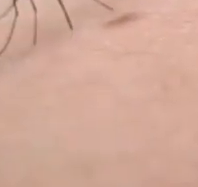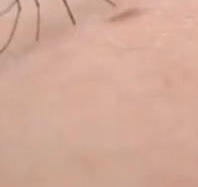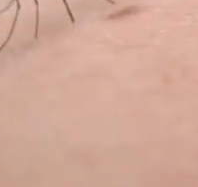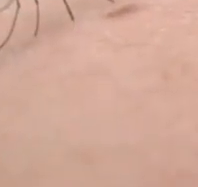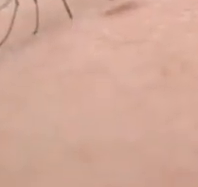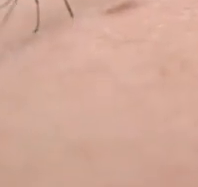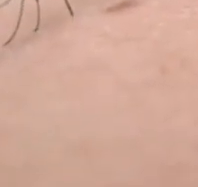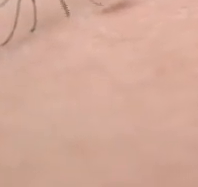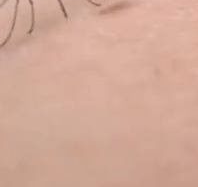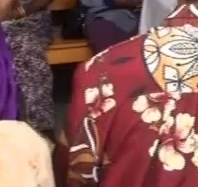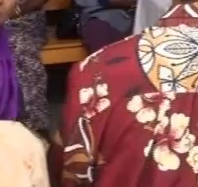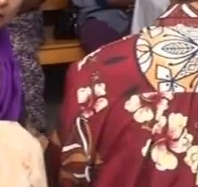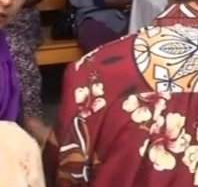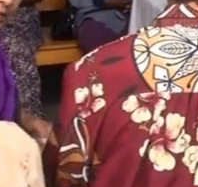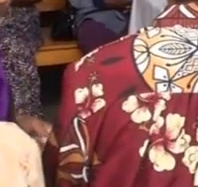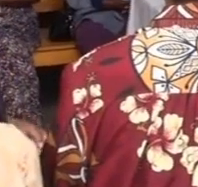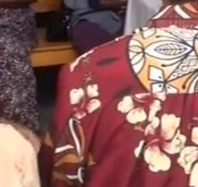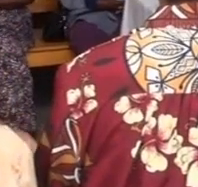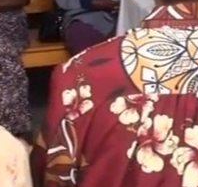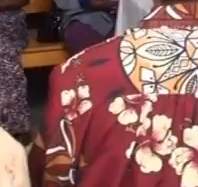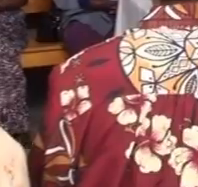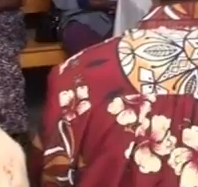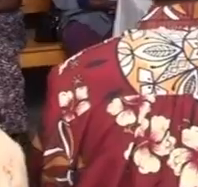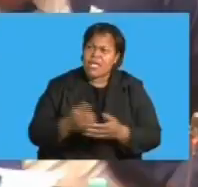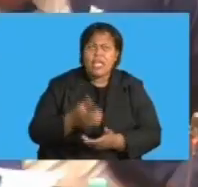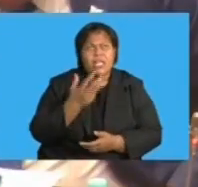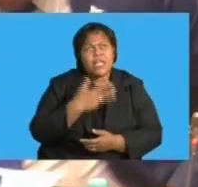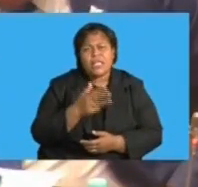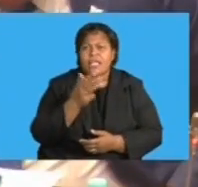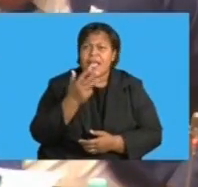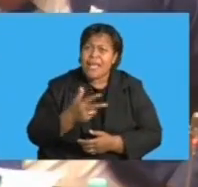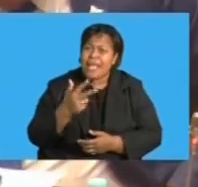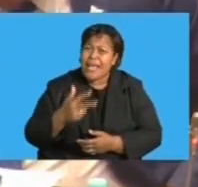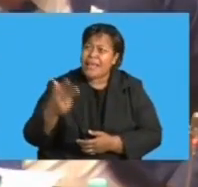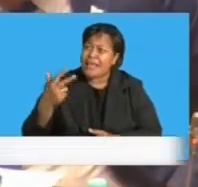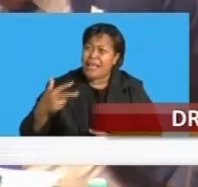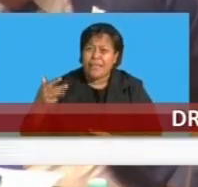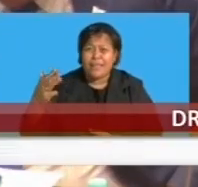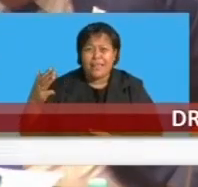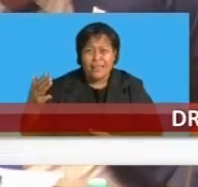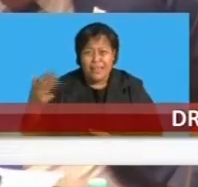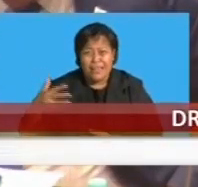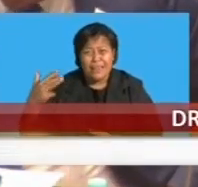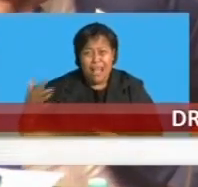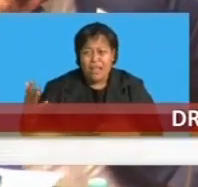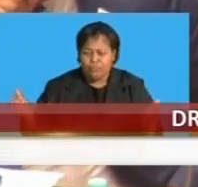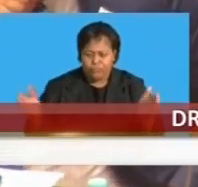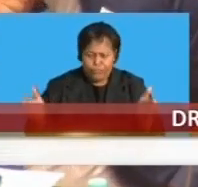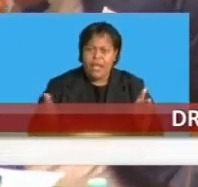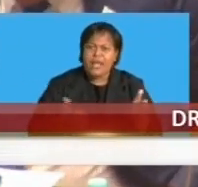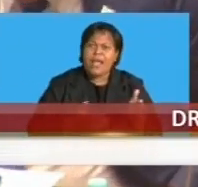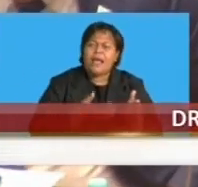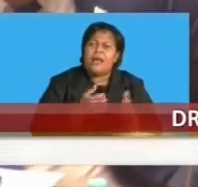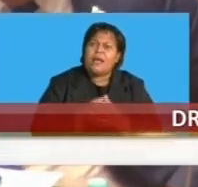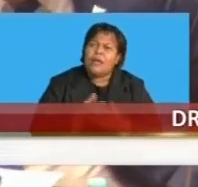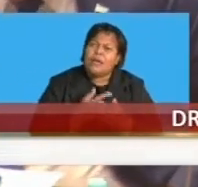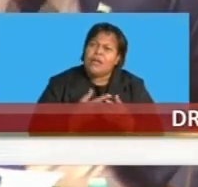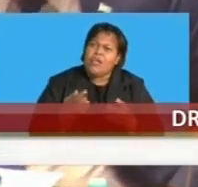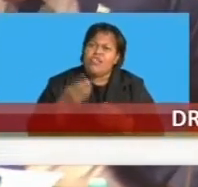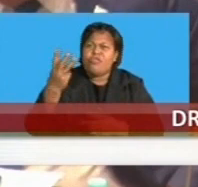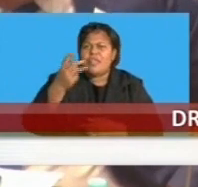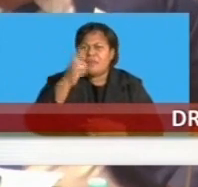epidemic. One of the largest was in 1998-1999, where we had 13,000 Fijians and we lost about 13